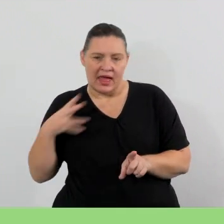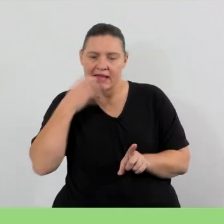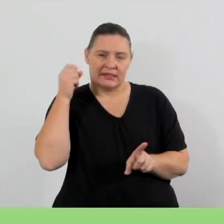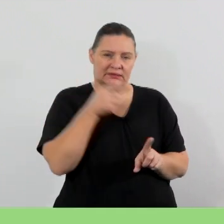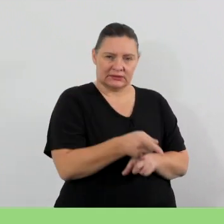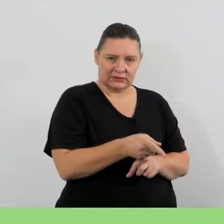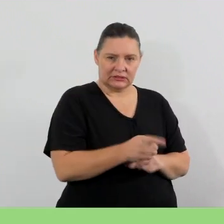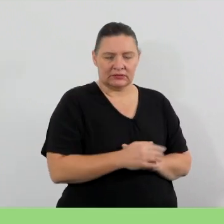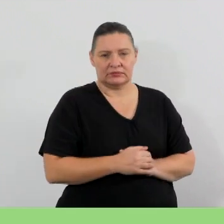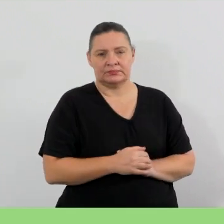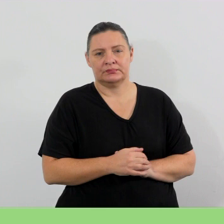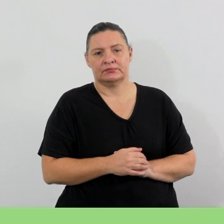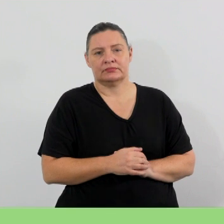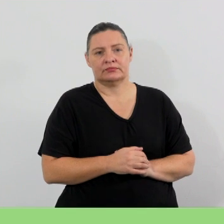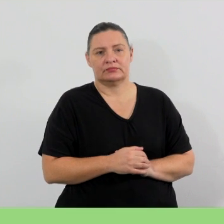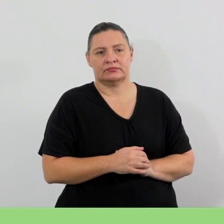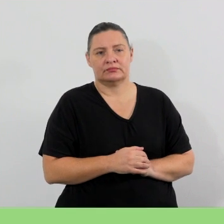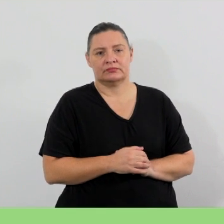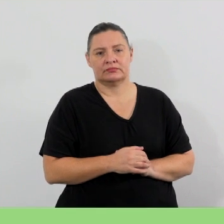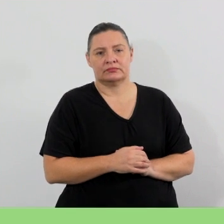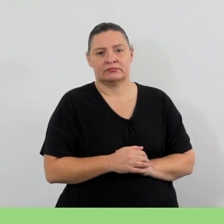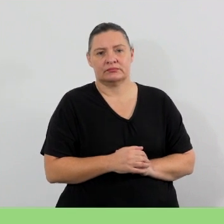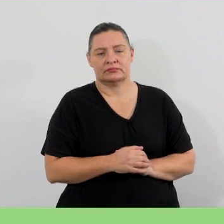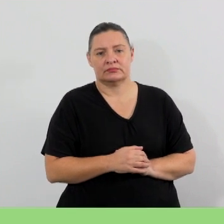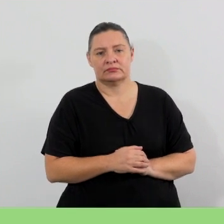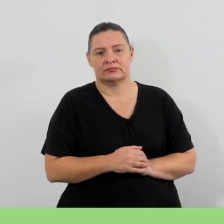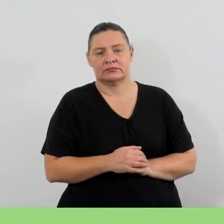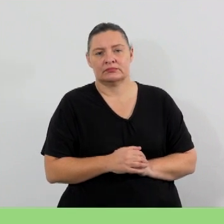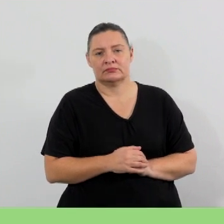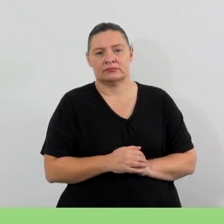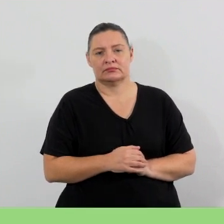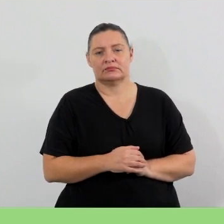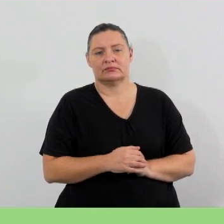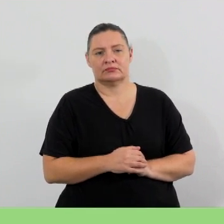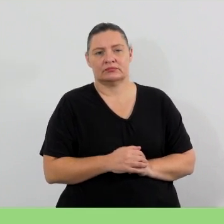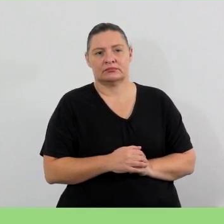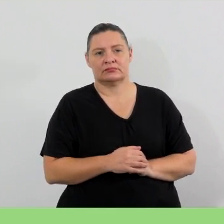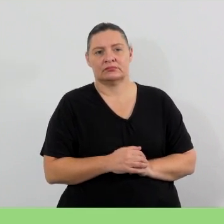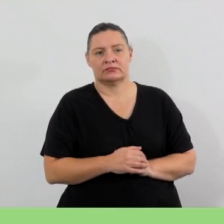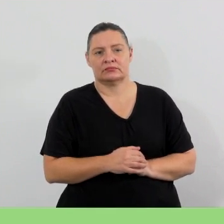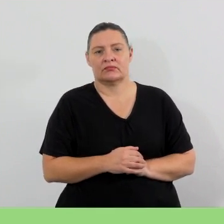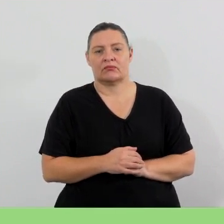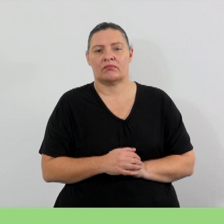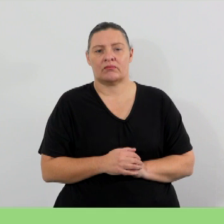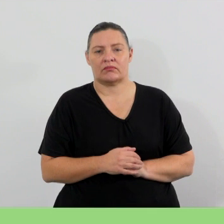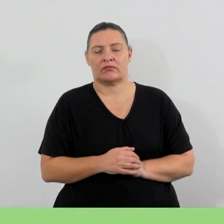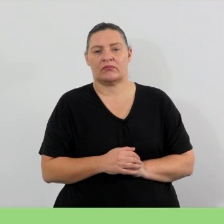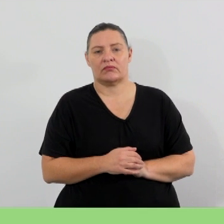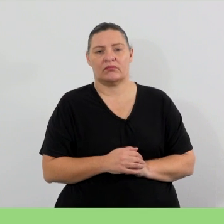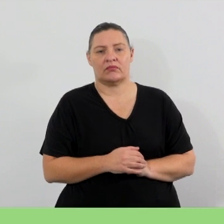are being eaten? This is the number